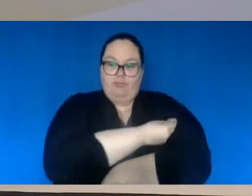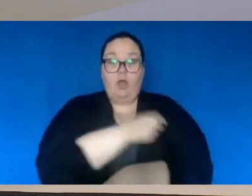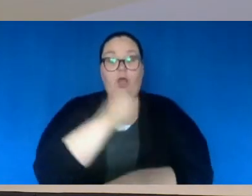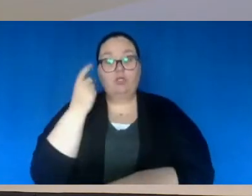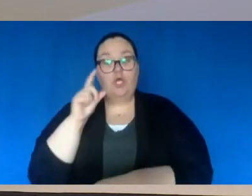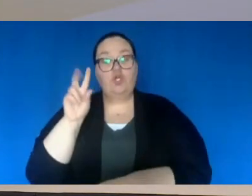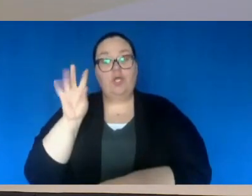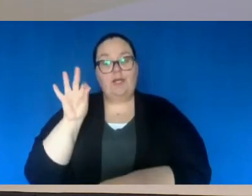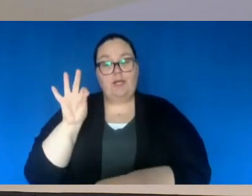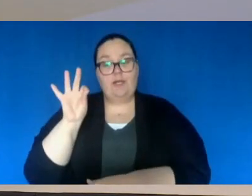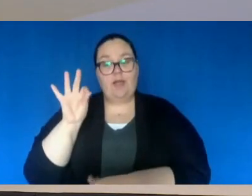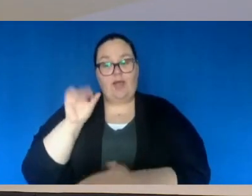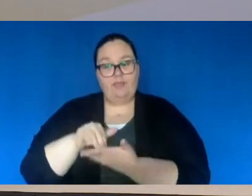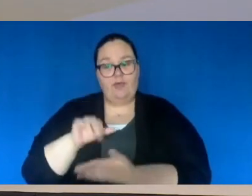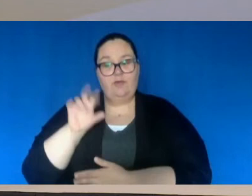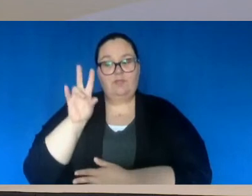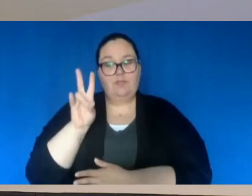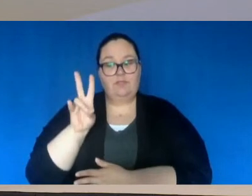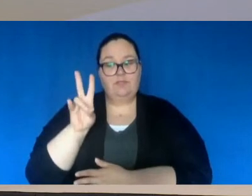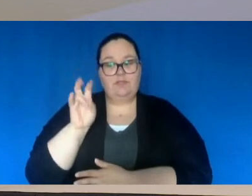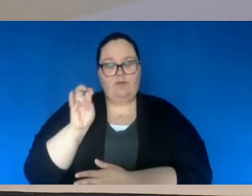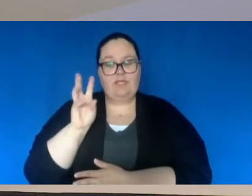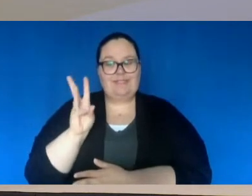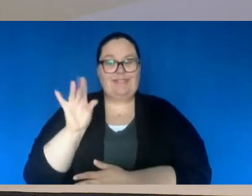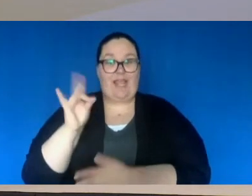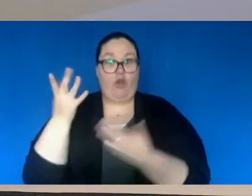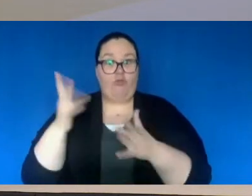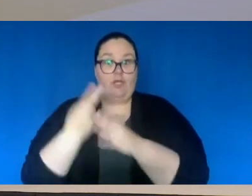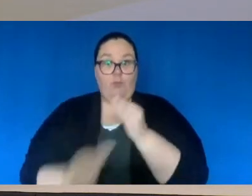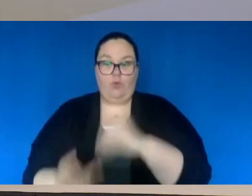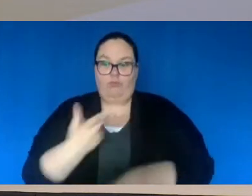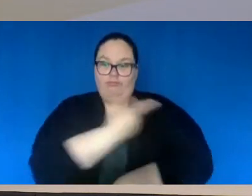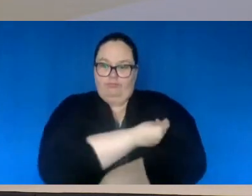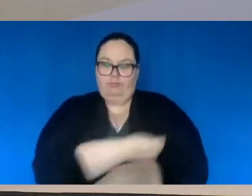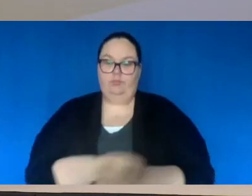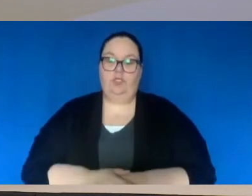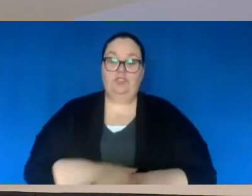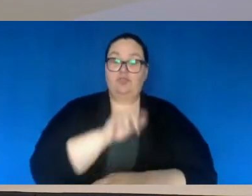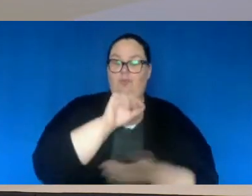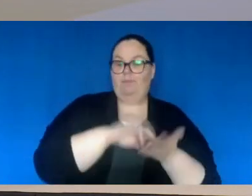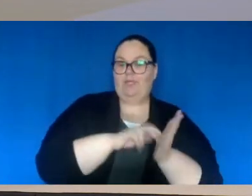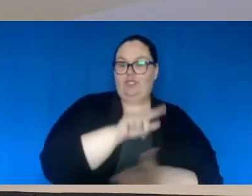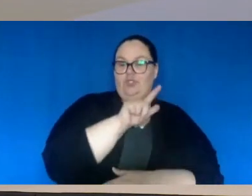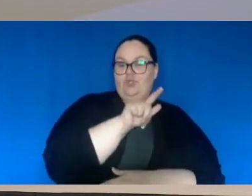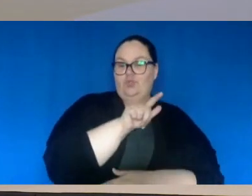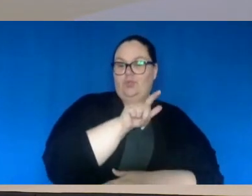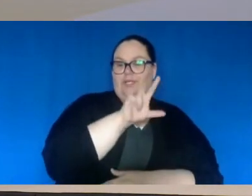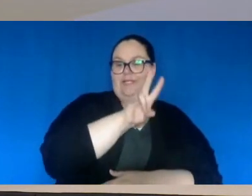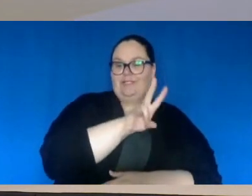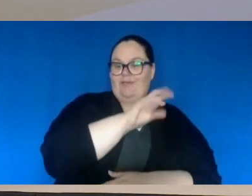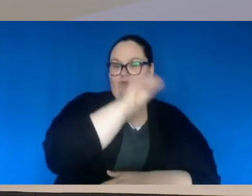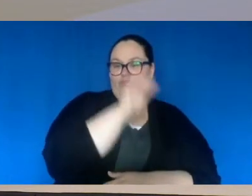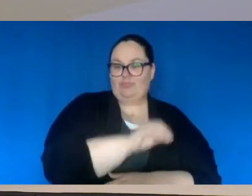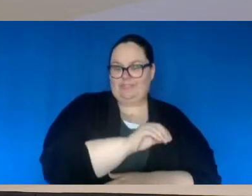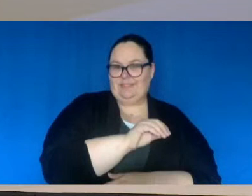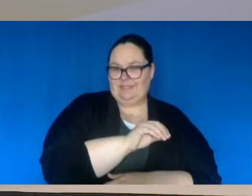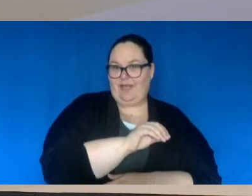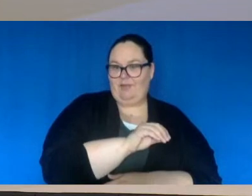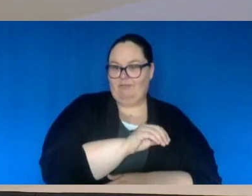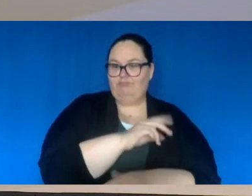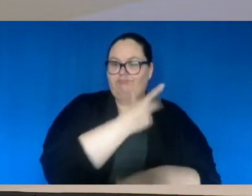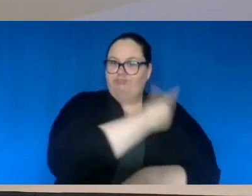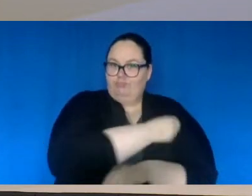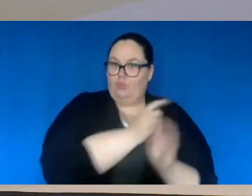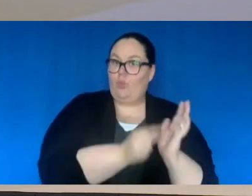27.4% of adults over the age of 16 have received at least one dose of vaccine, and 7.3% of island residents have received 2 doses